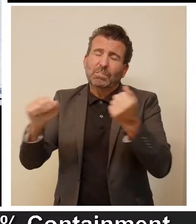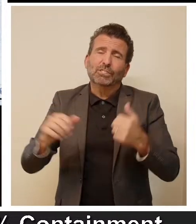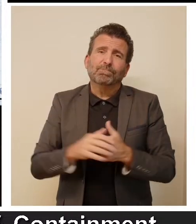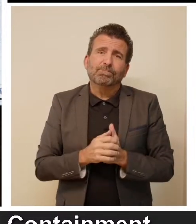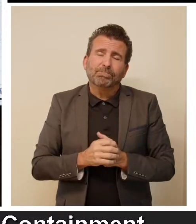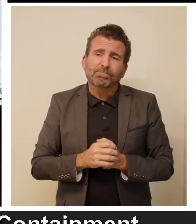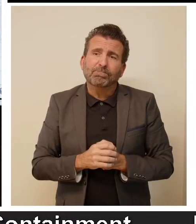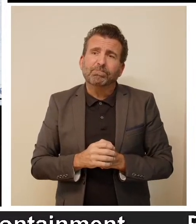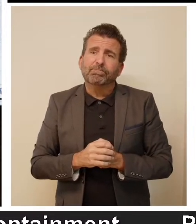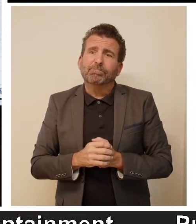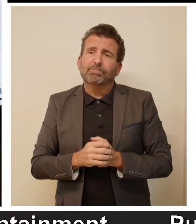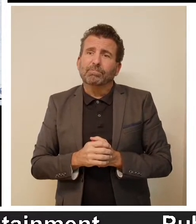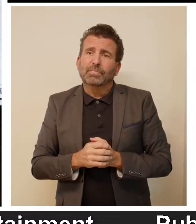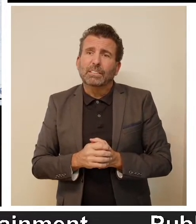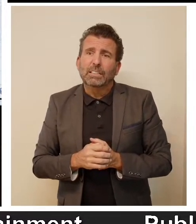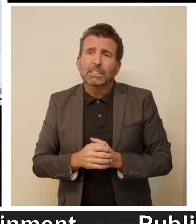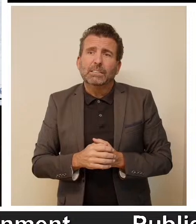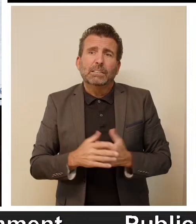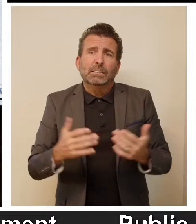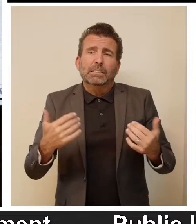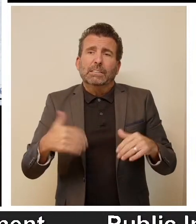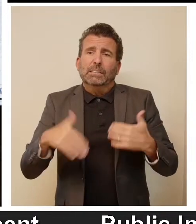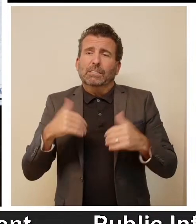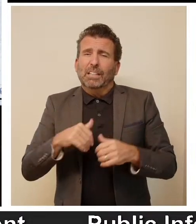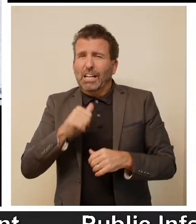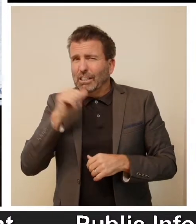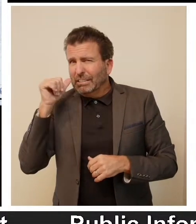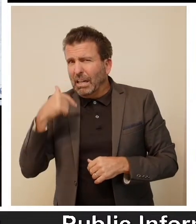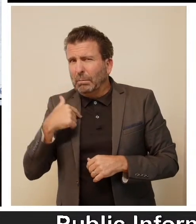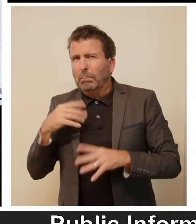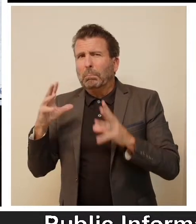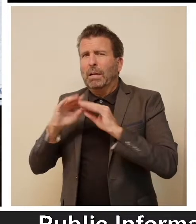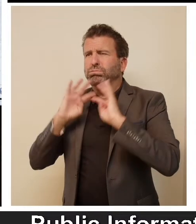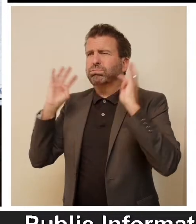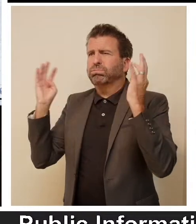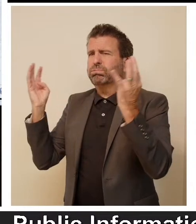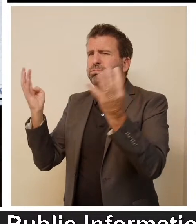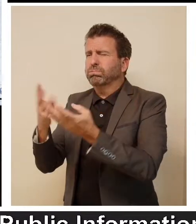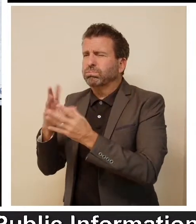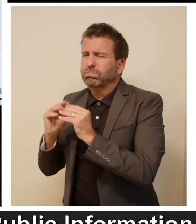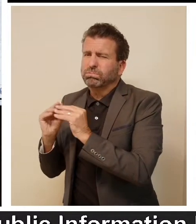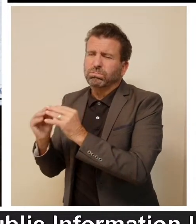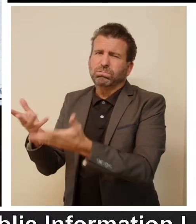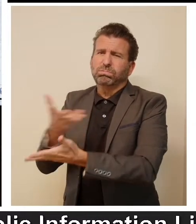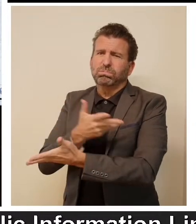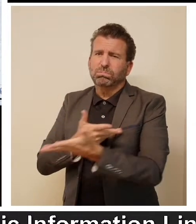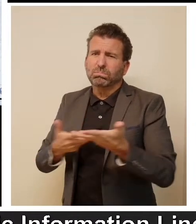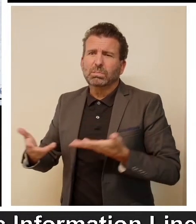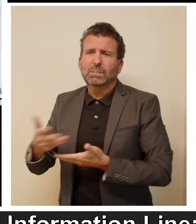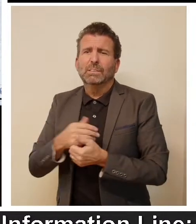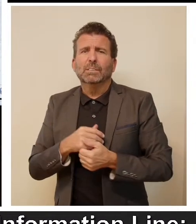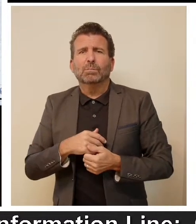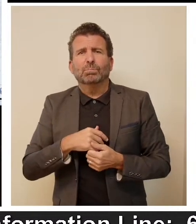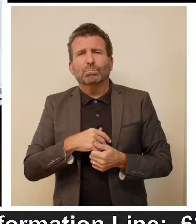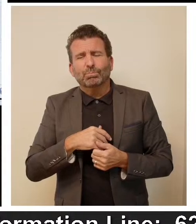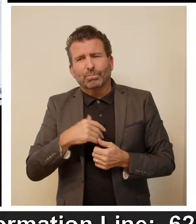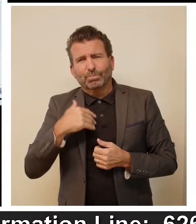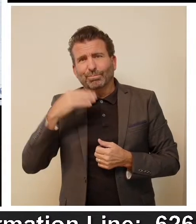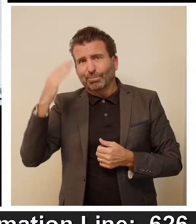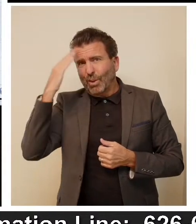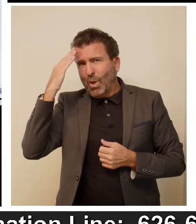in person at the community meeting. As you've heard, major progress has been made regarding repopulation in the last few